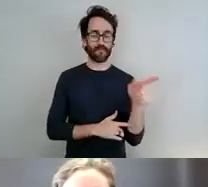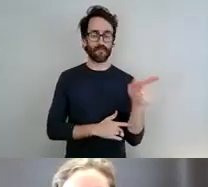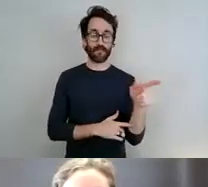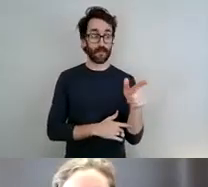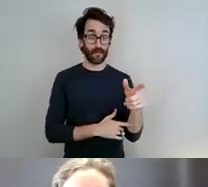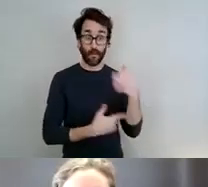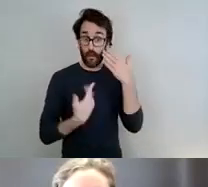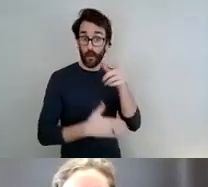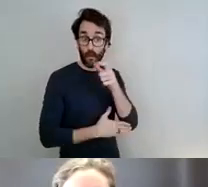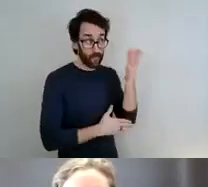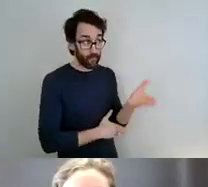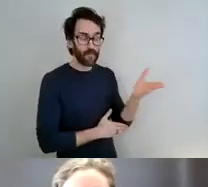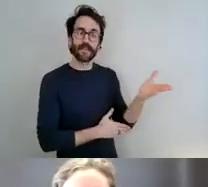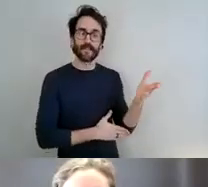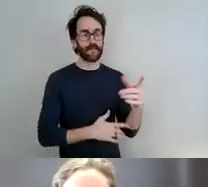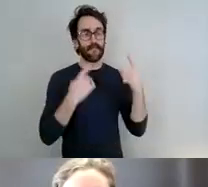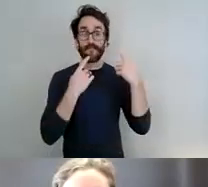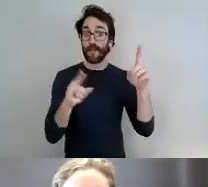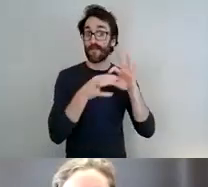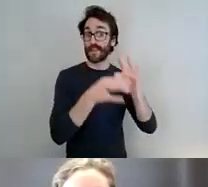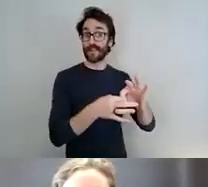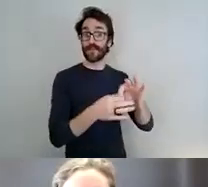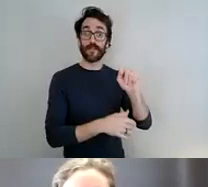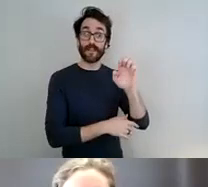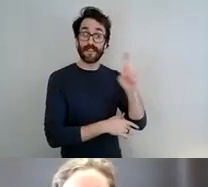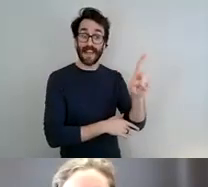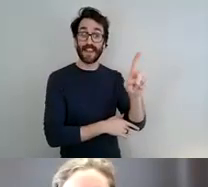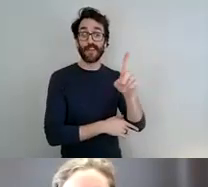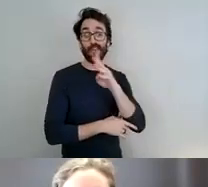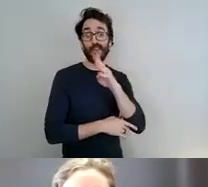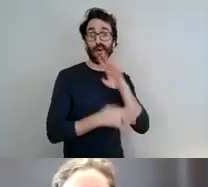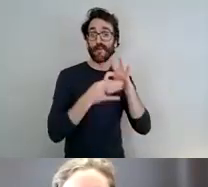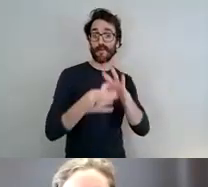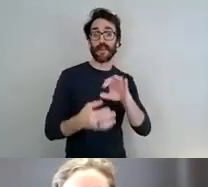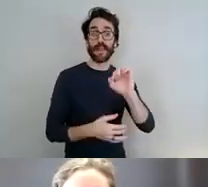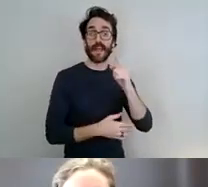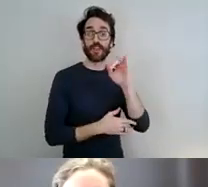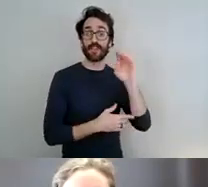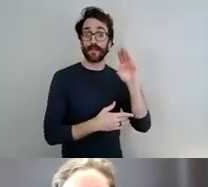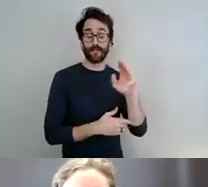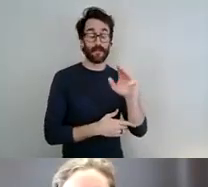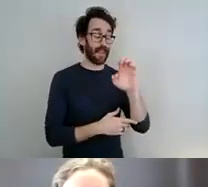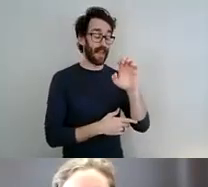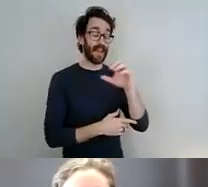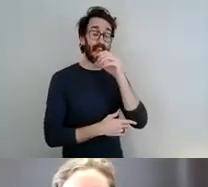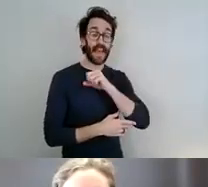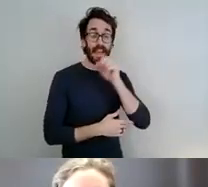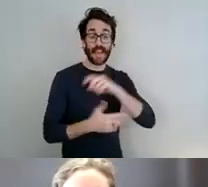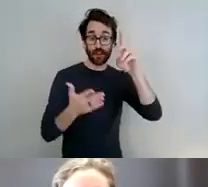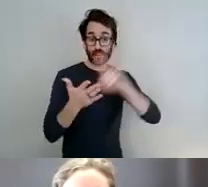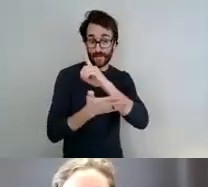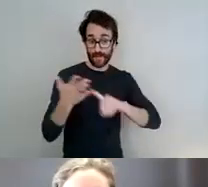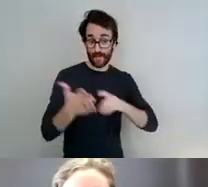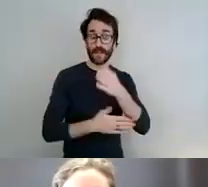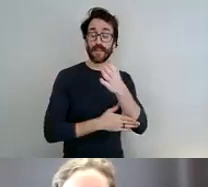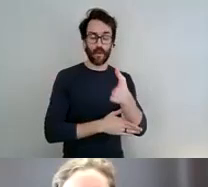known for her TED Talk on ageism. She's an anti-ageism activist and has wrote a book on the issue as well. So we're so pleased to